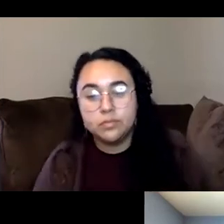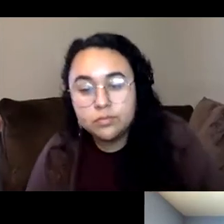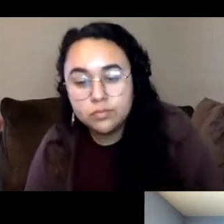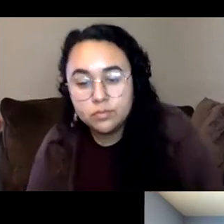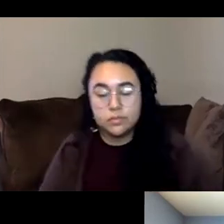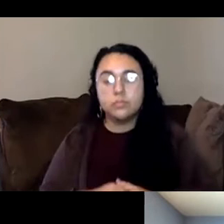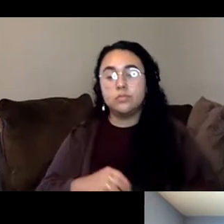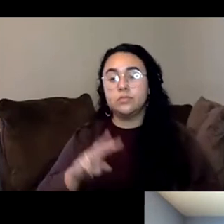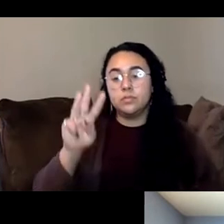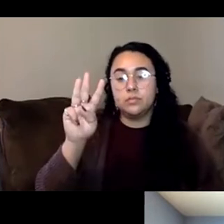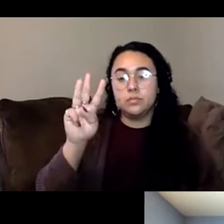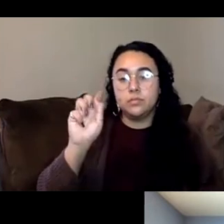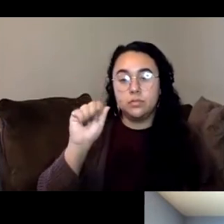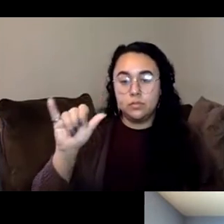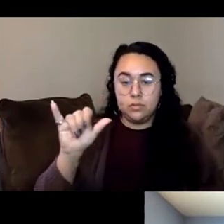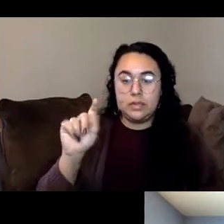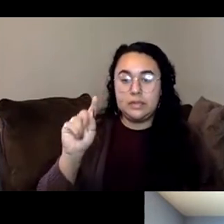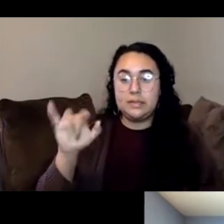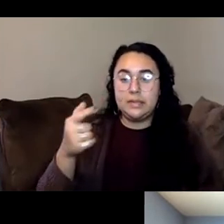I'll say that I give what